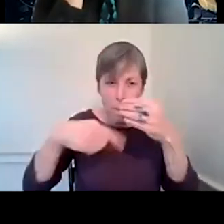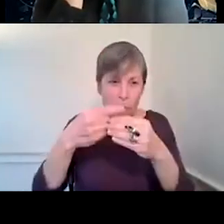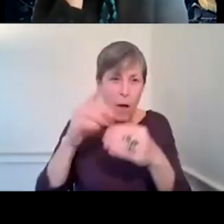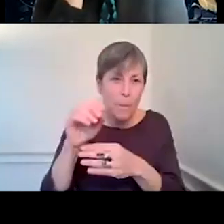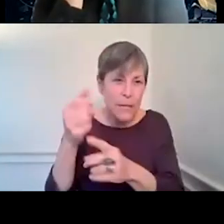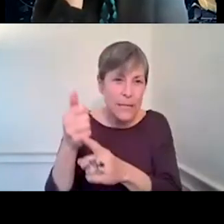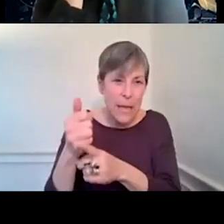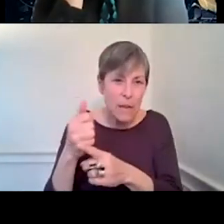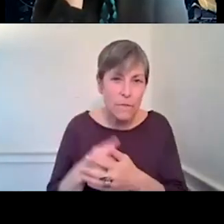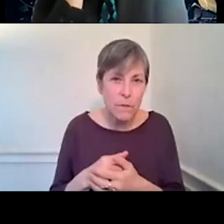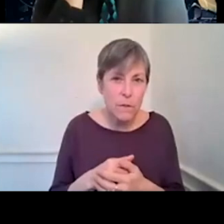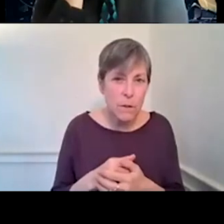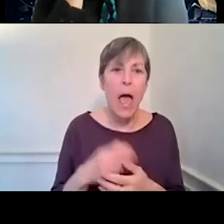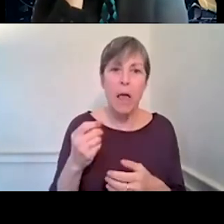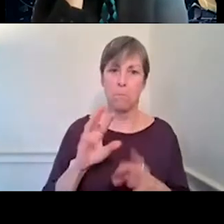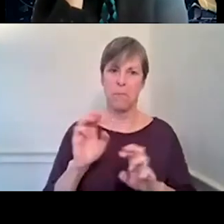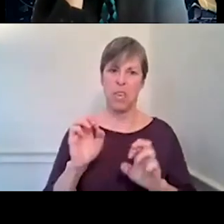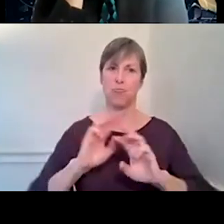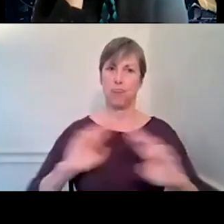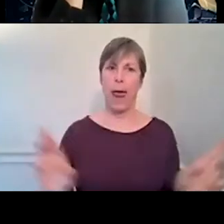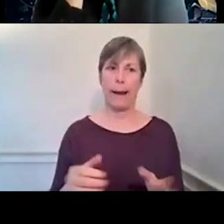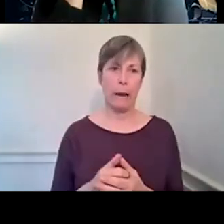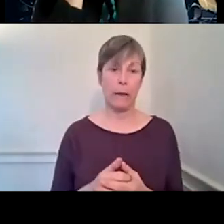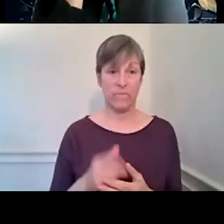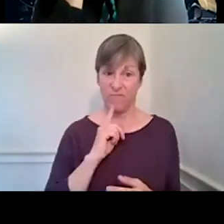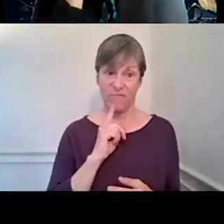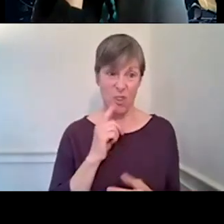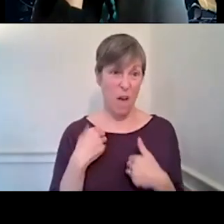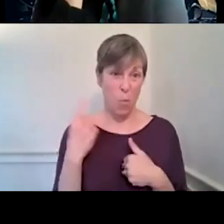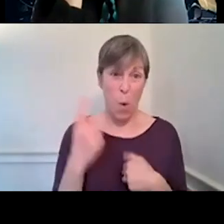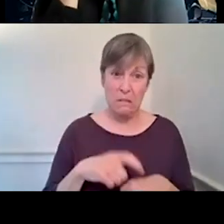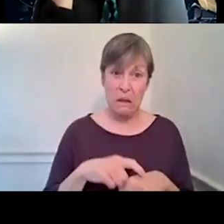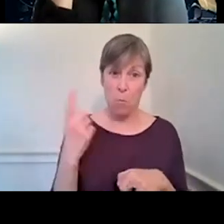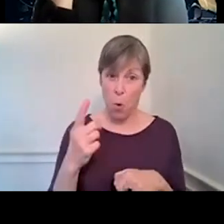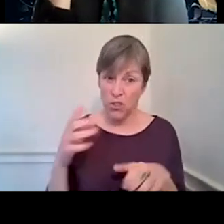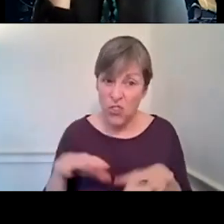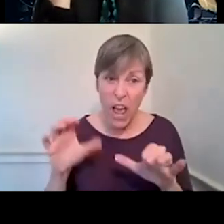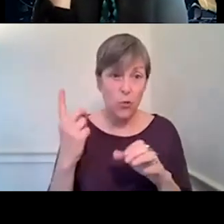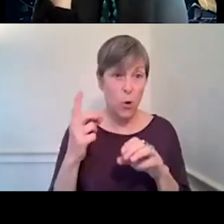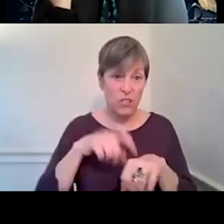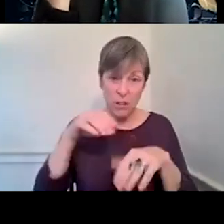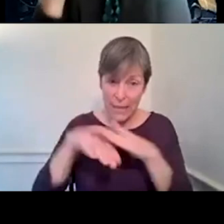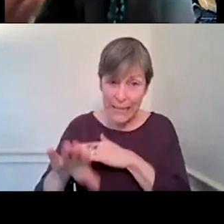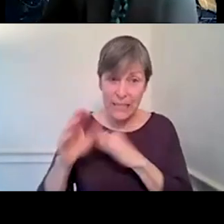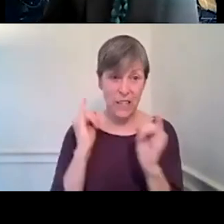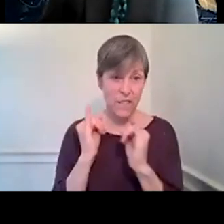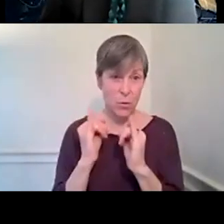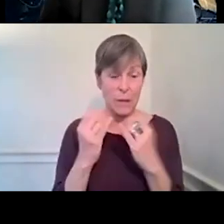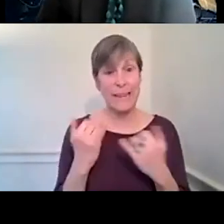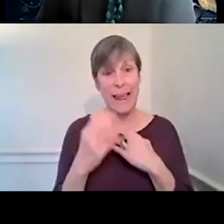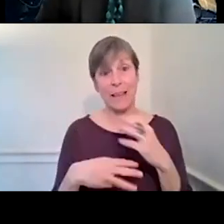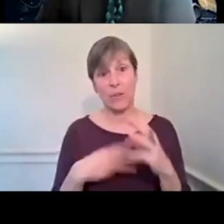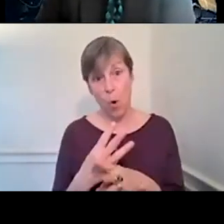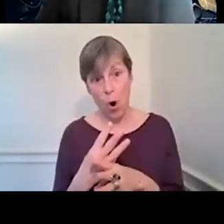go, and be prepared, because you really may have just that shot. And in today's world, I think your world more